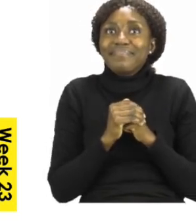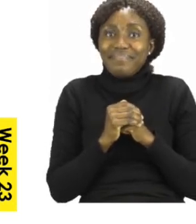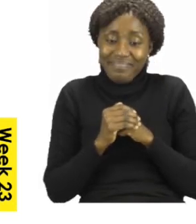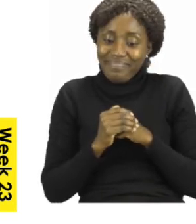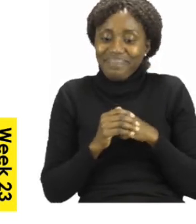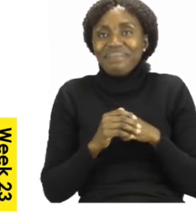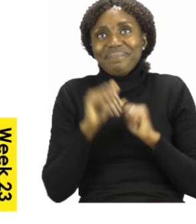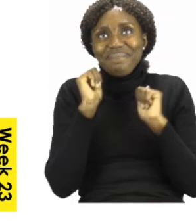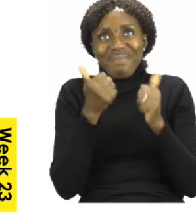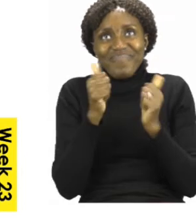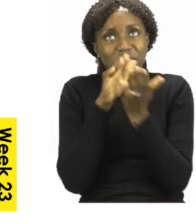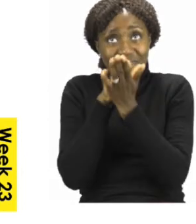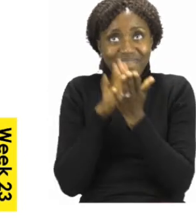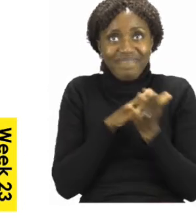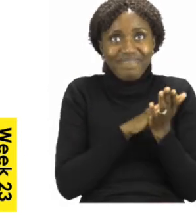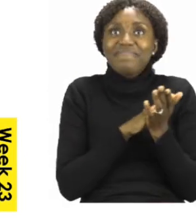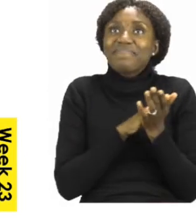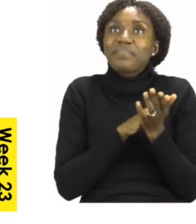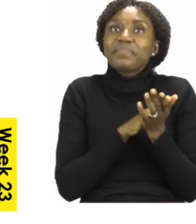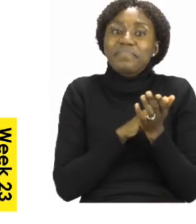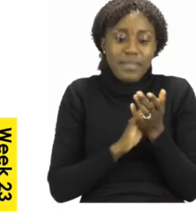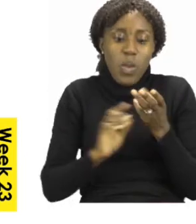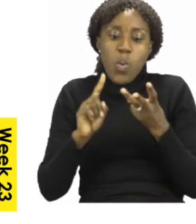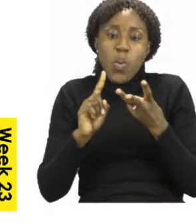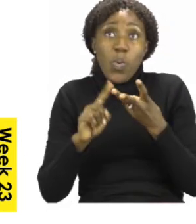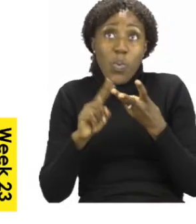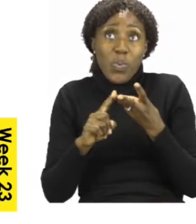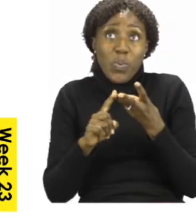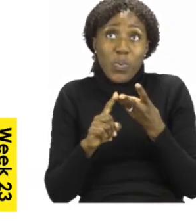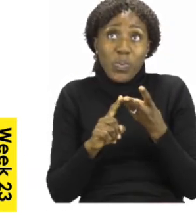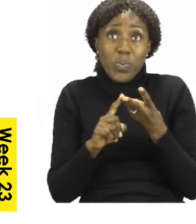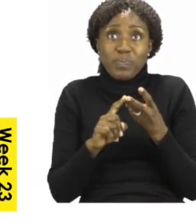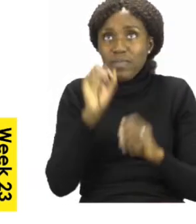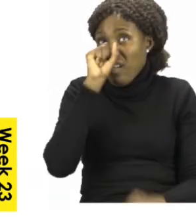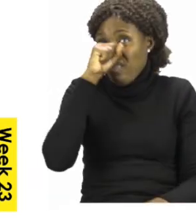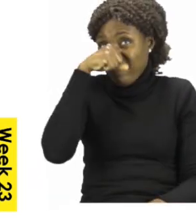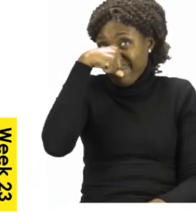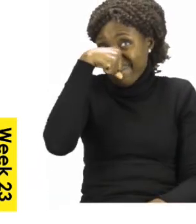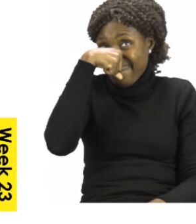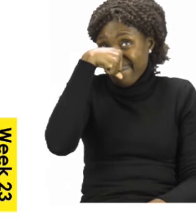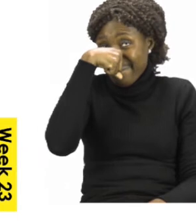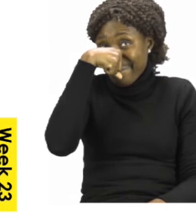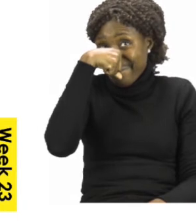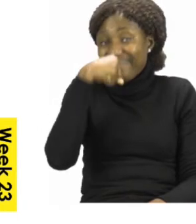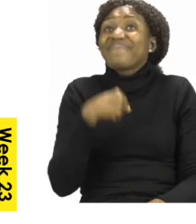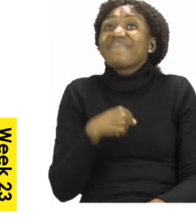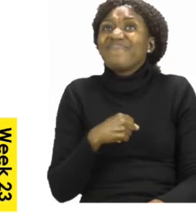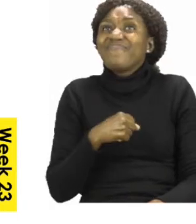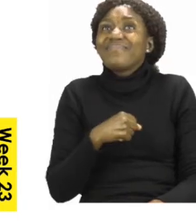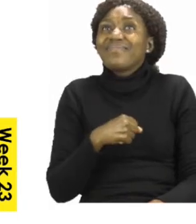good job. Then the last one that we can see there is a